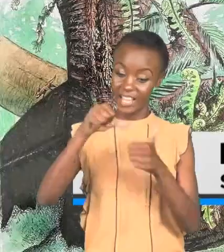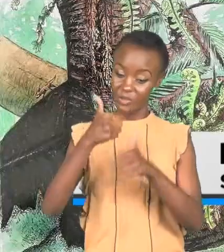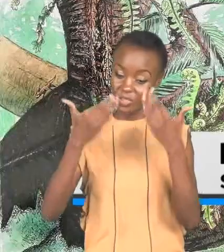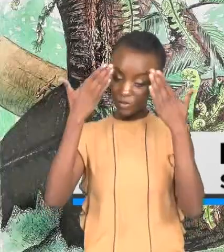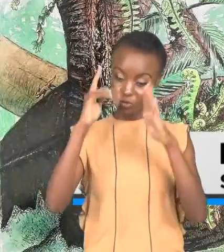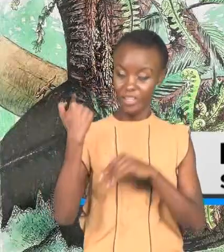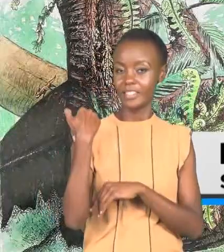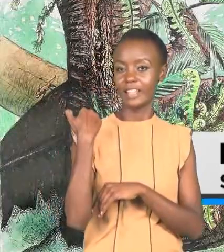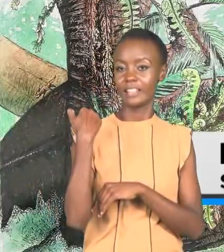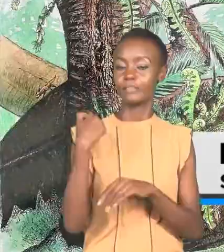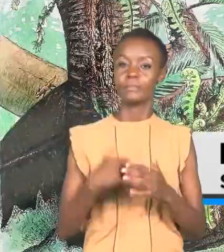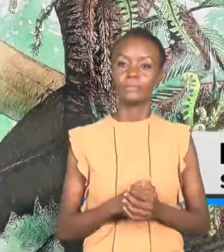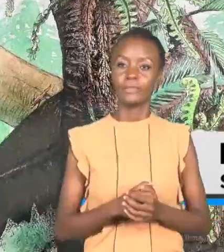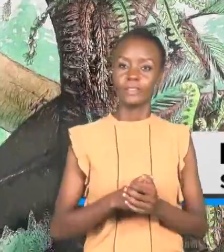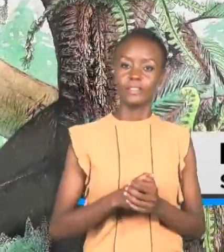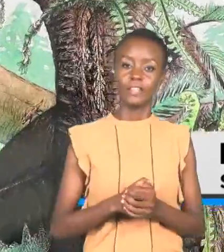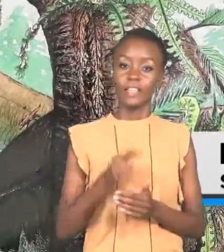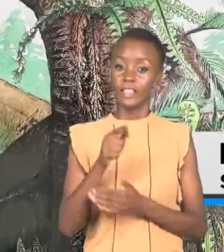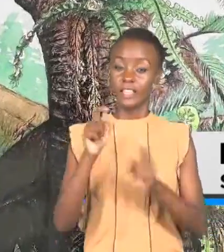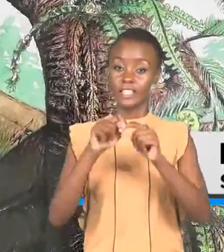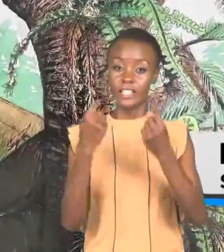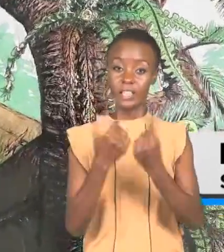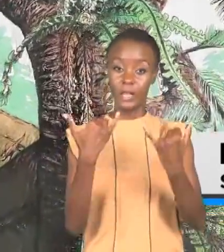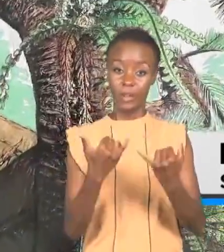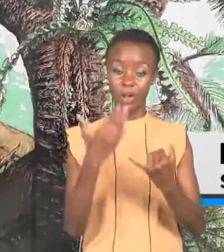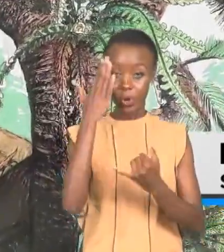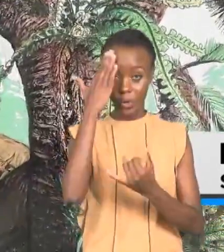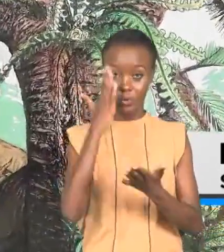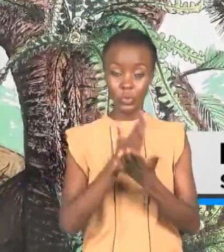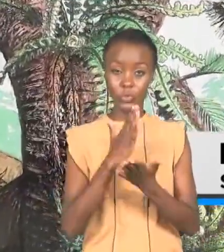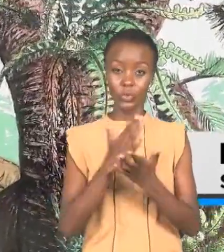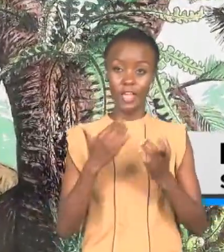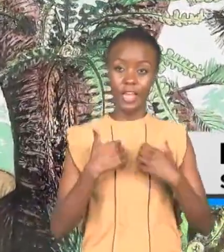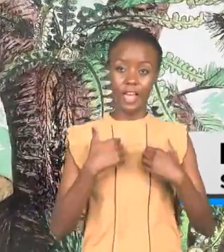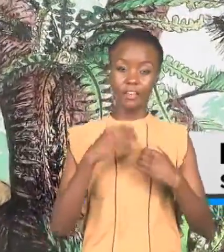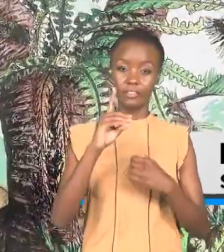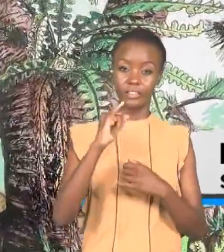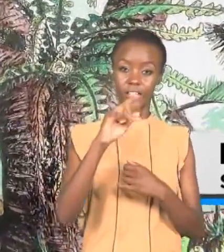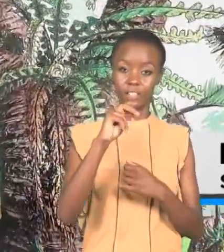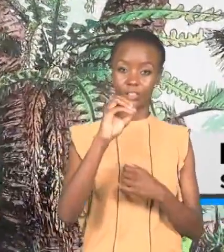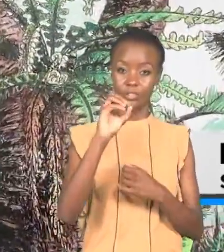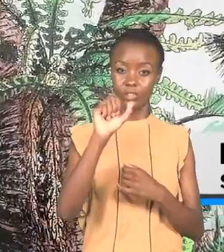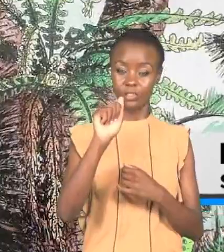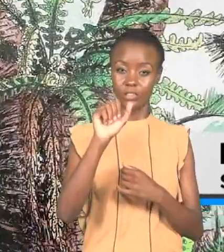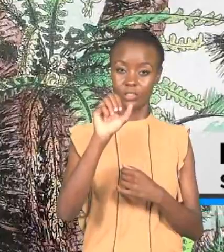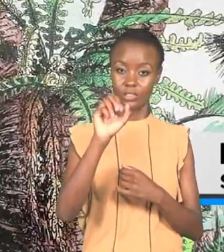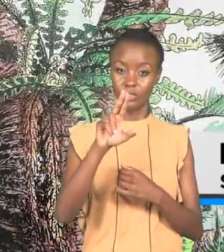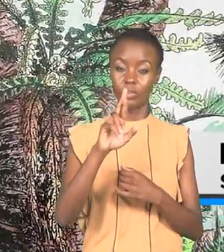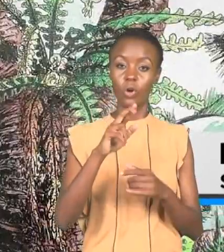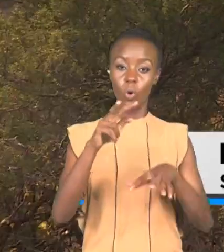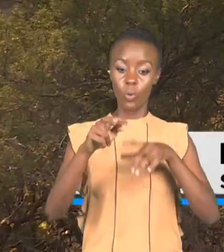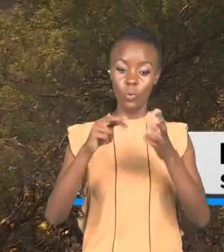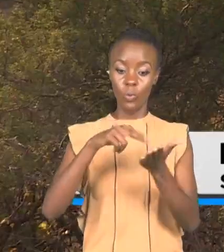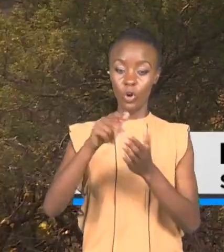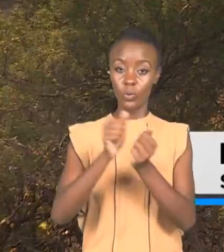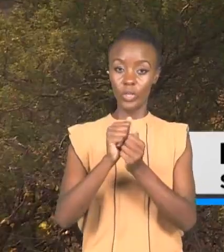yesterday. Chouanière and his team have already discovered that massive sauropod dinosaurs evolved to walk on 4 legs earlier than